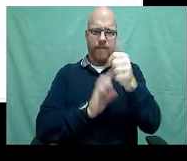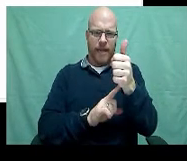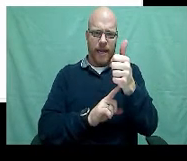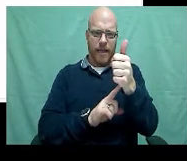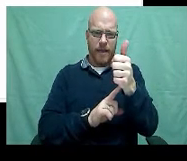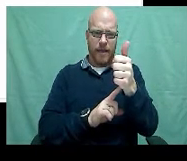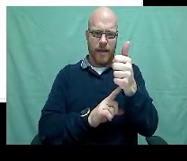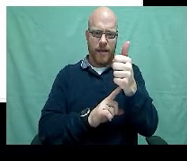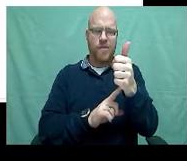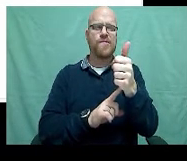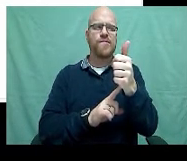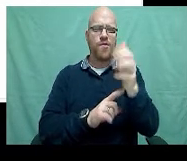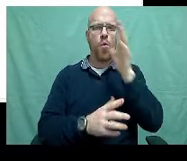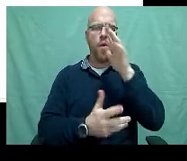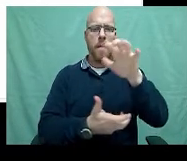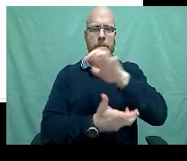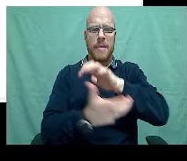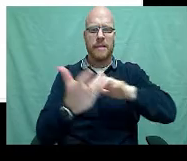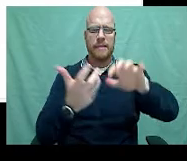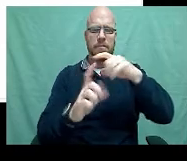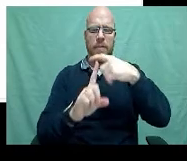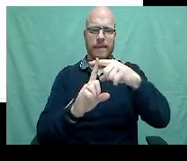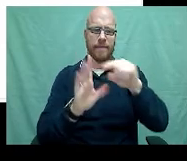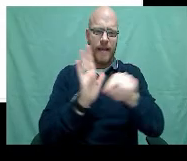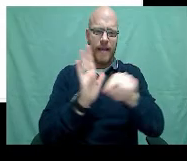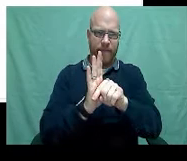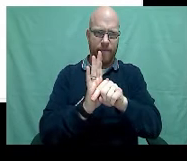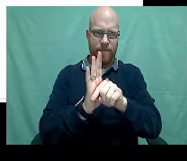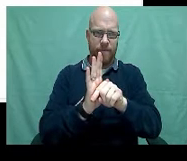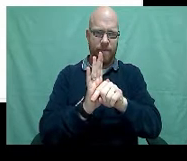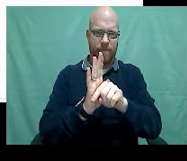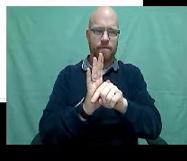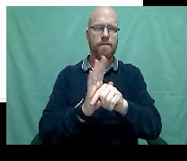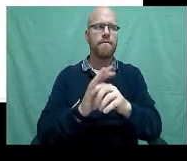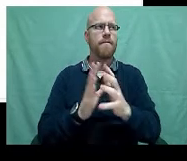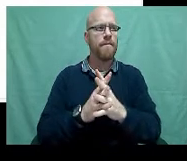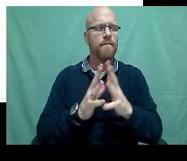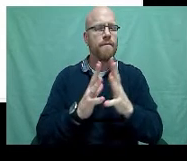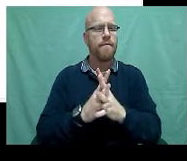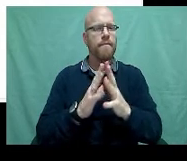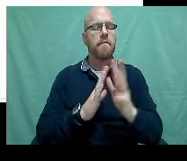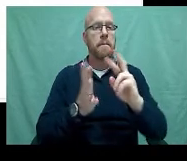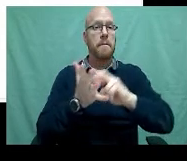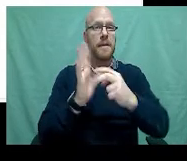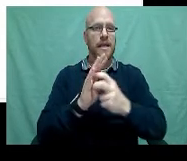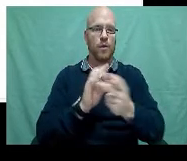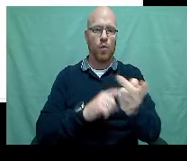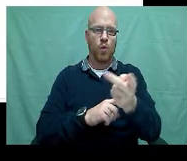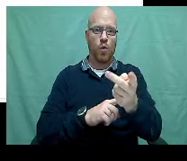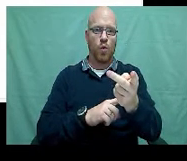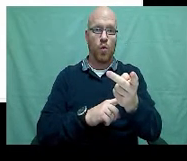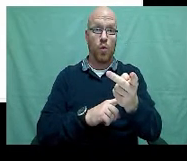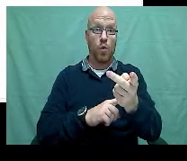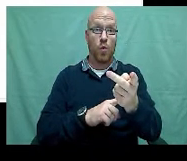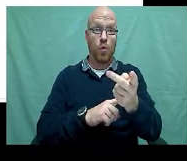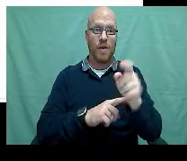okay, it's going to be a negative product, so I need mixed signs. One positive, one negative.